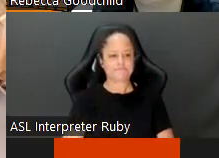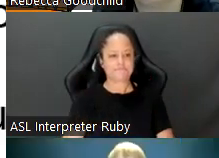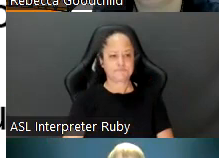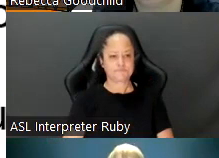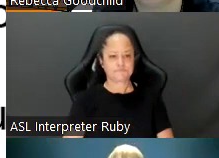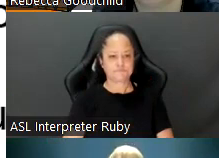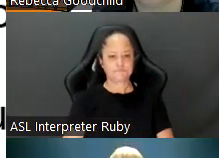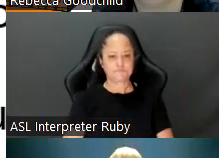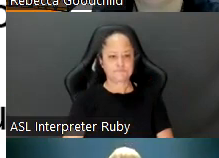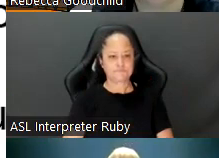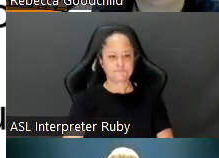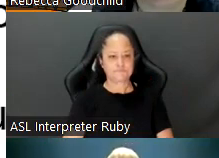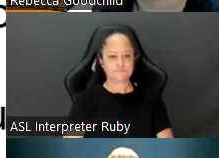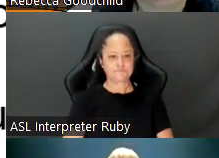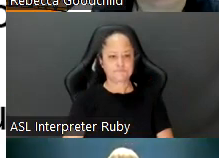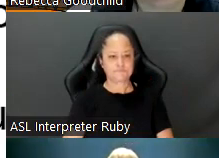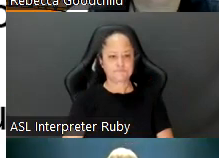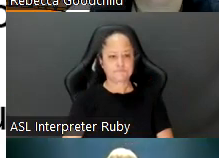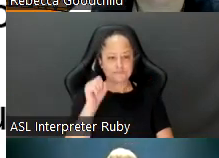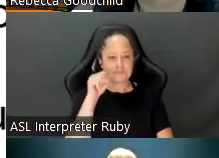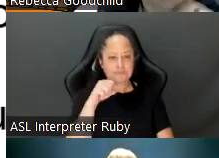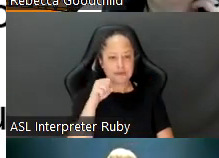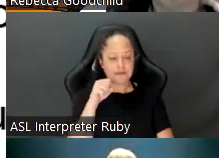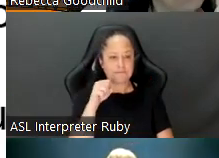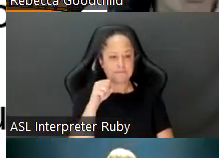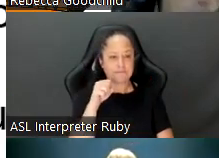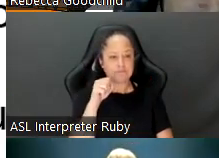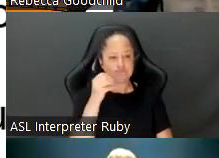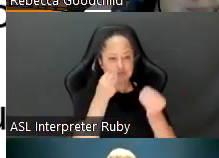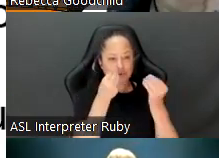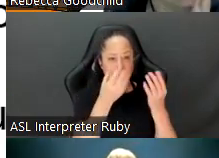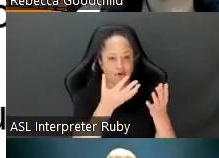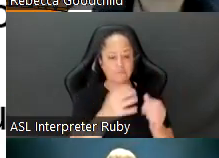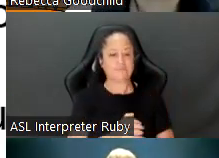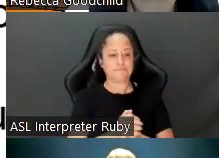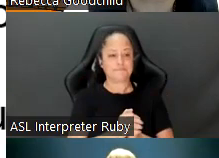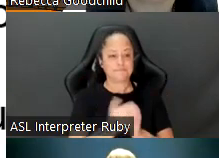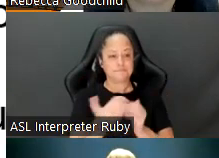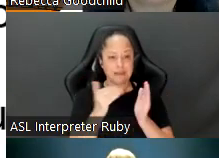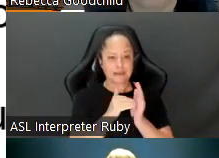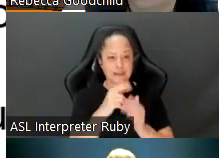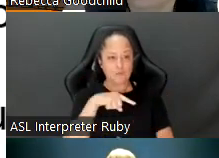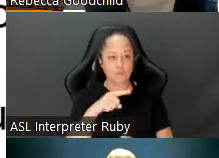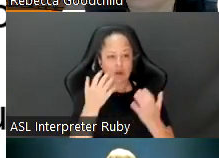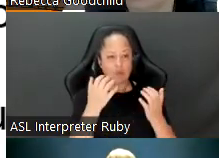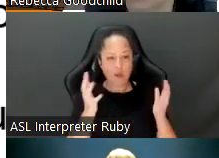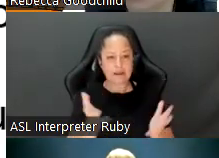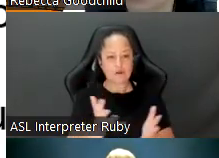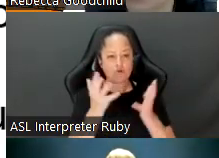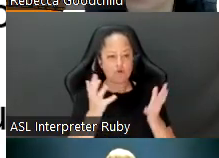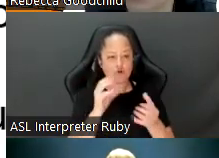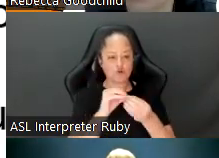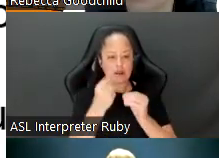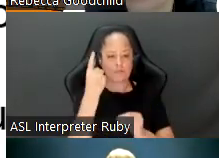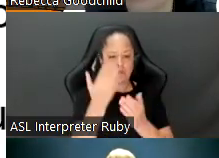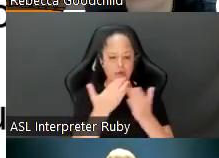I don't know. Oops, sorry. Yeah. And so just so you know, again, we really want to encourage, and the number one thing we